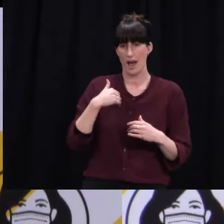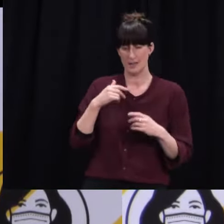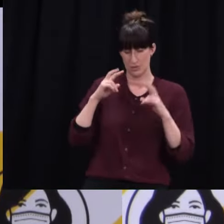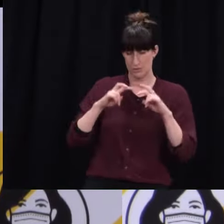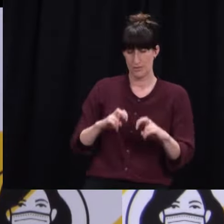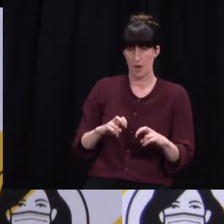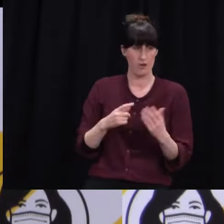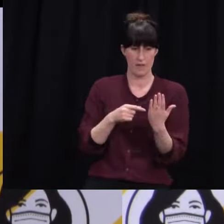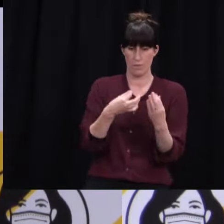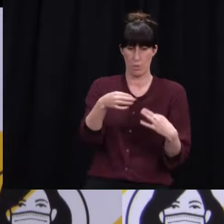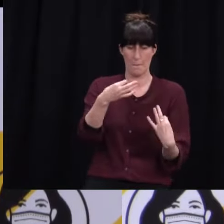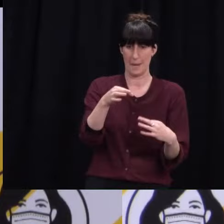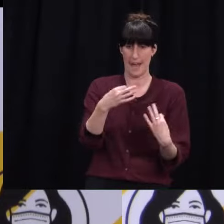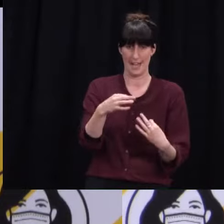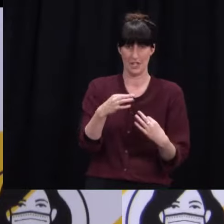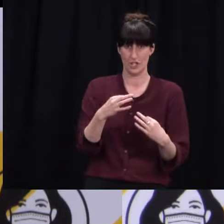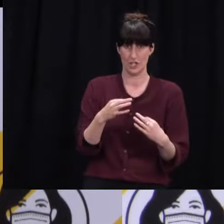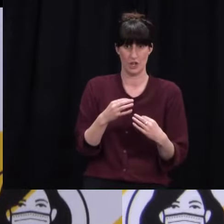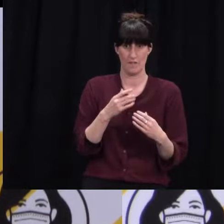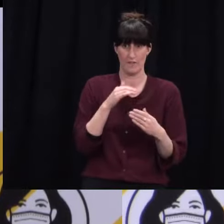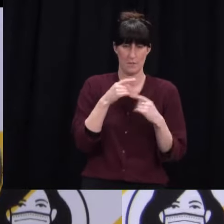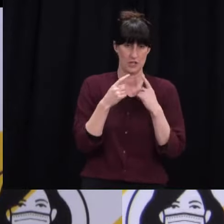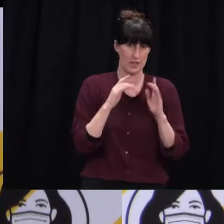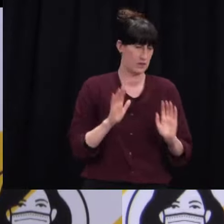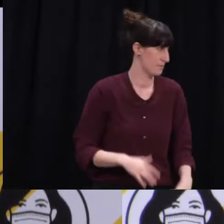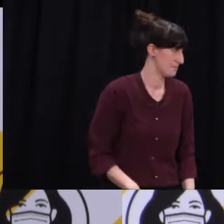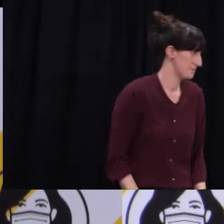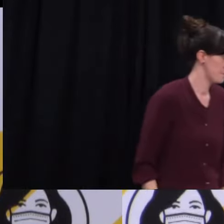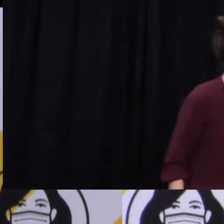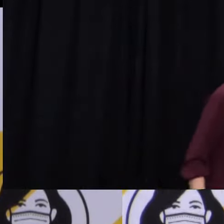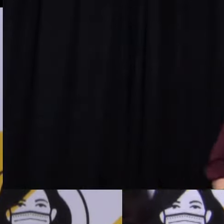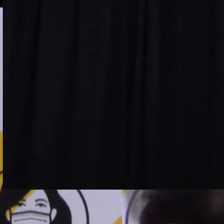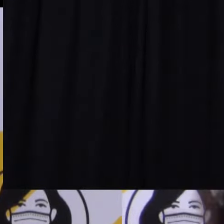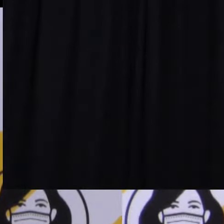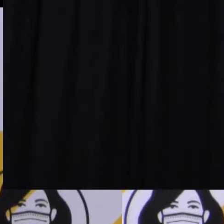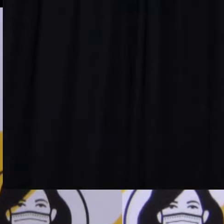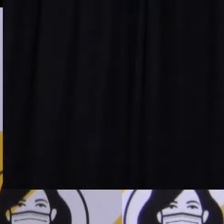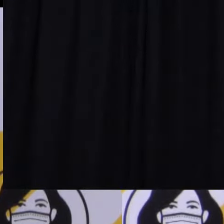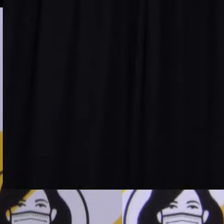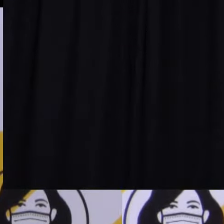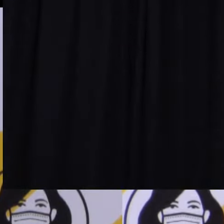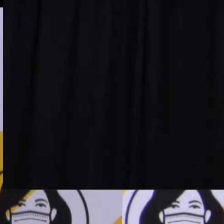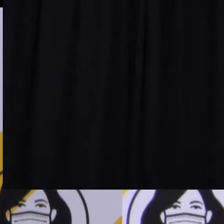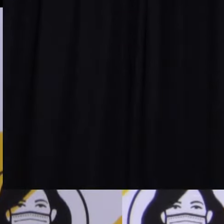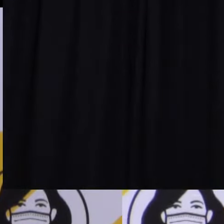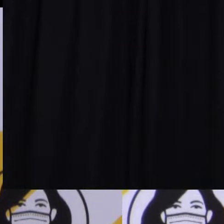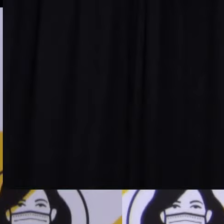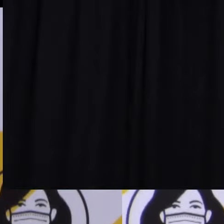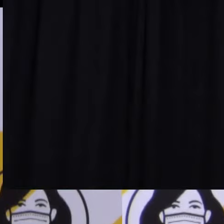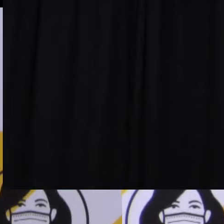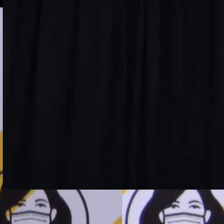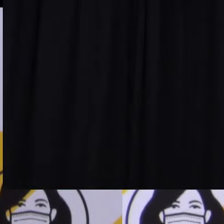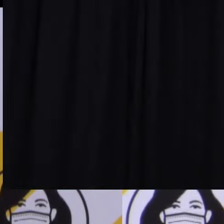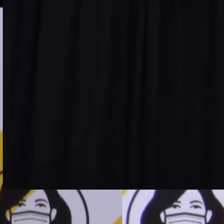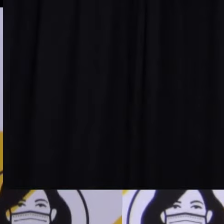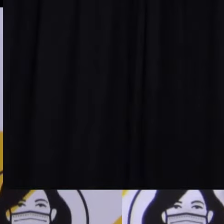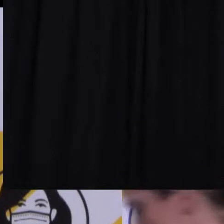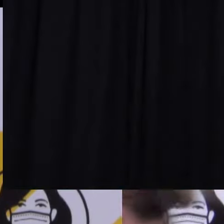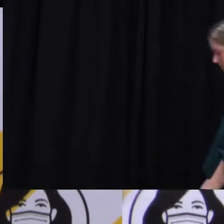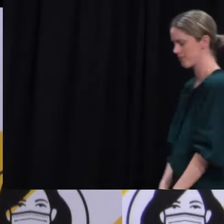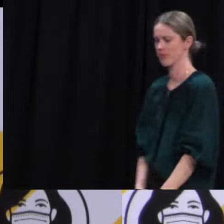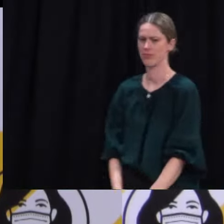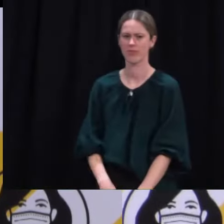just got one page out of a very long report. Come in the front here. A life-saving kidney transplant's been cancelled in Auckland tomorrow as the